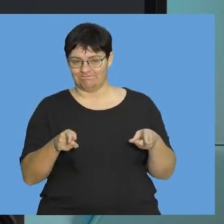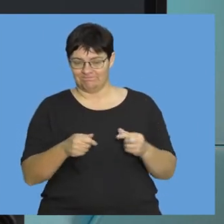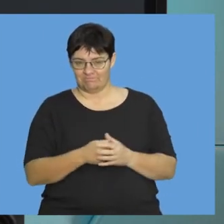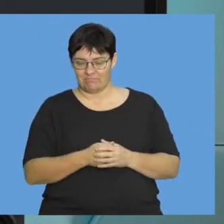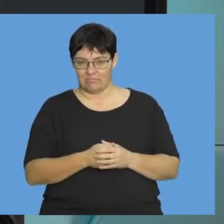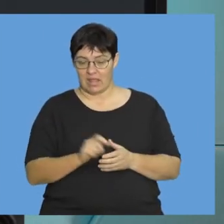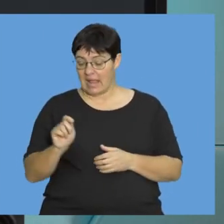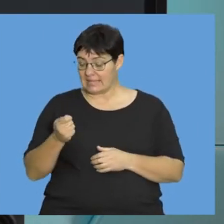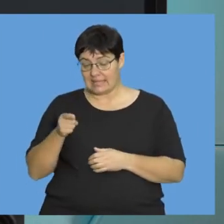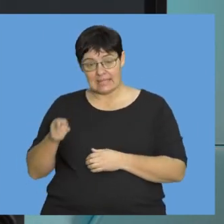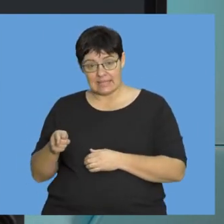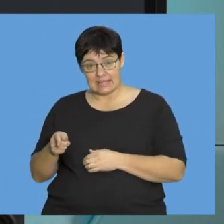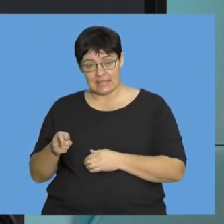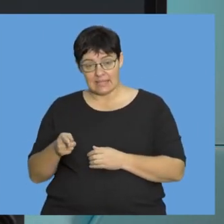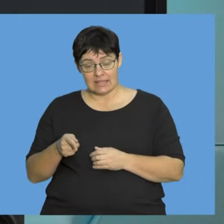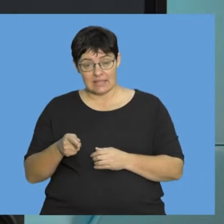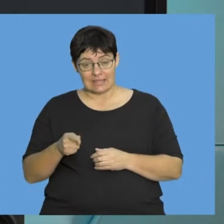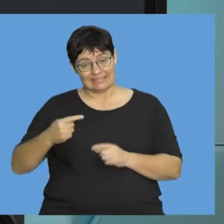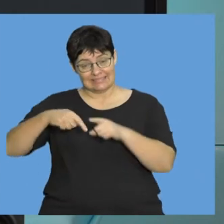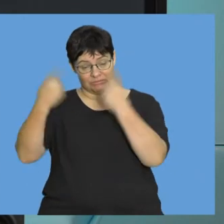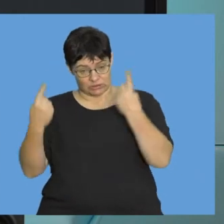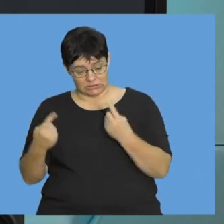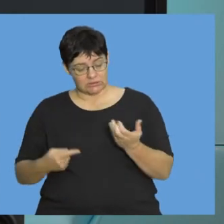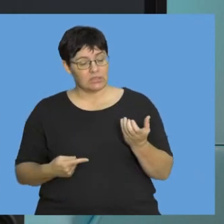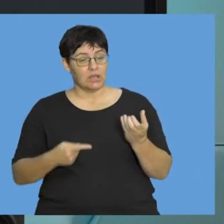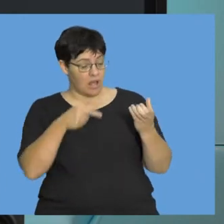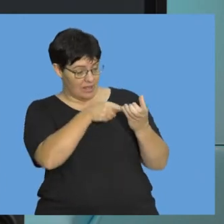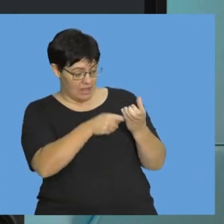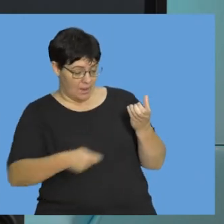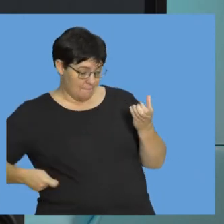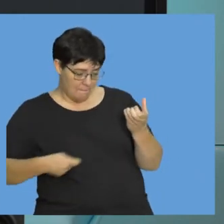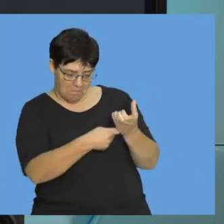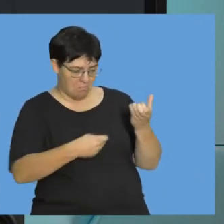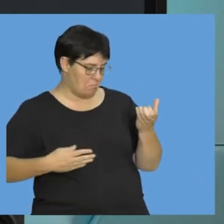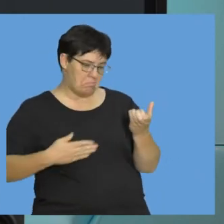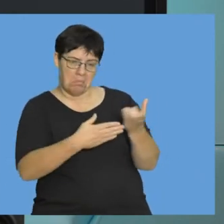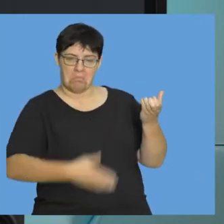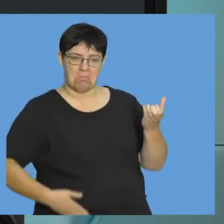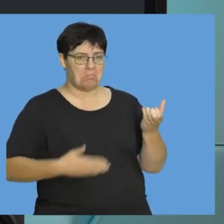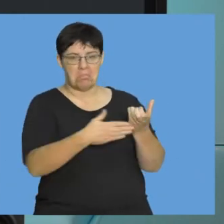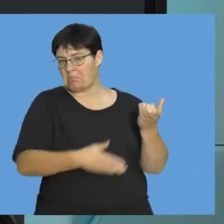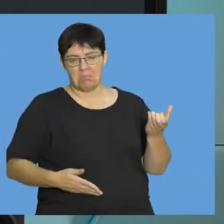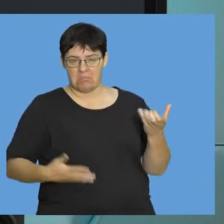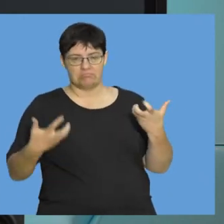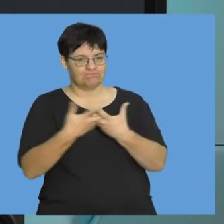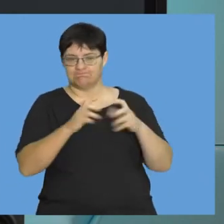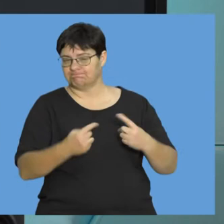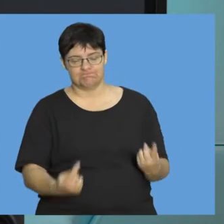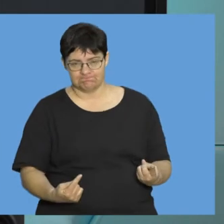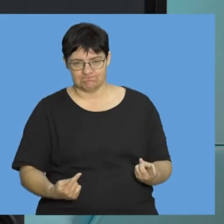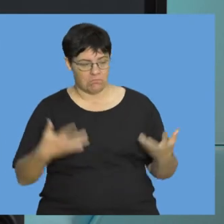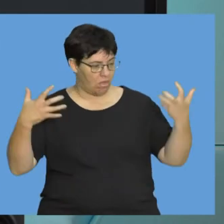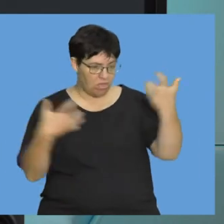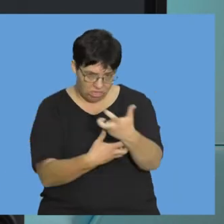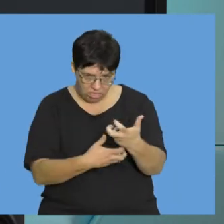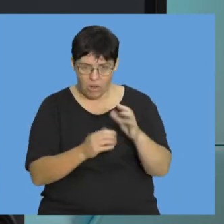shape. So if I have a different key, its shape is not going to fit, right, into the lock. If it